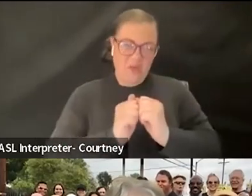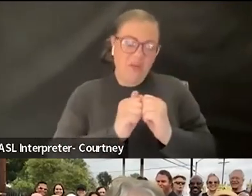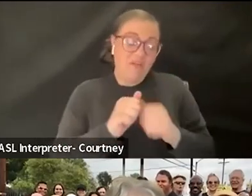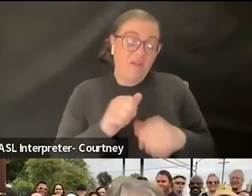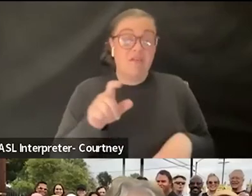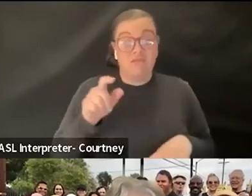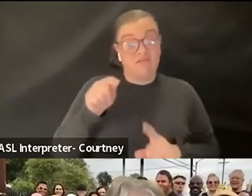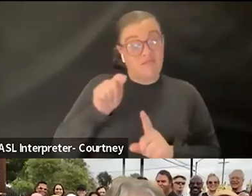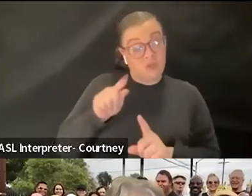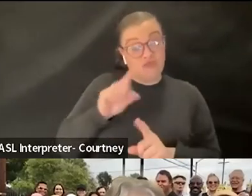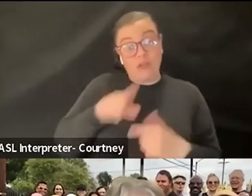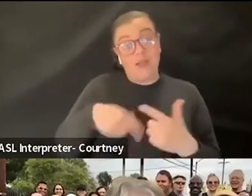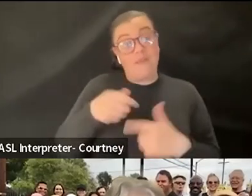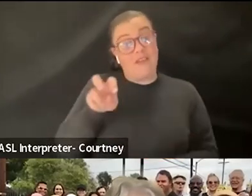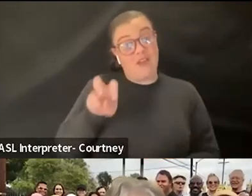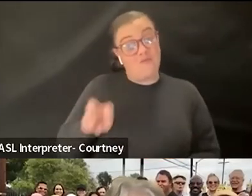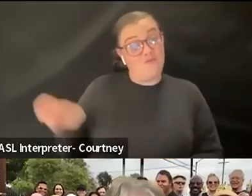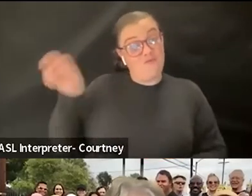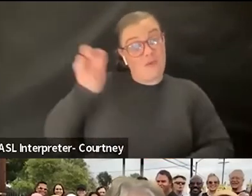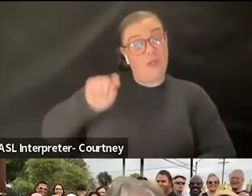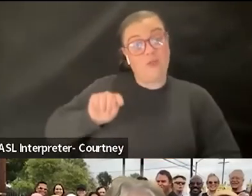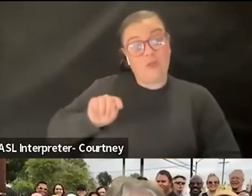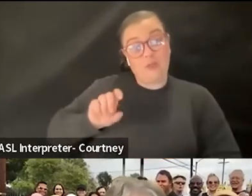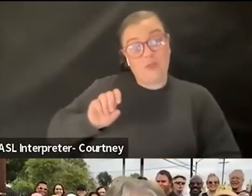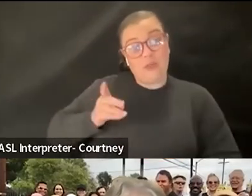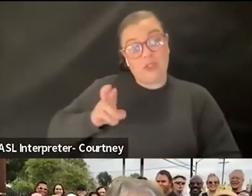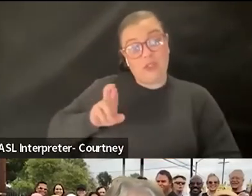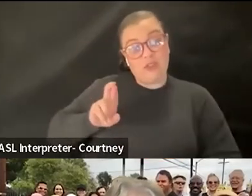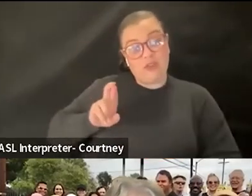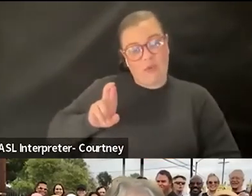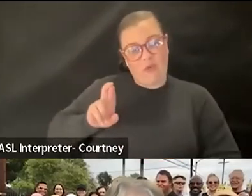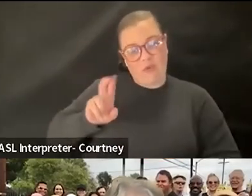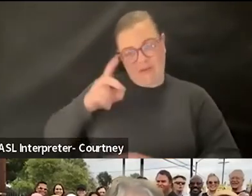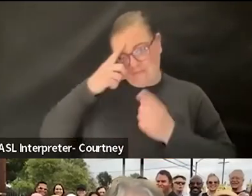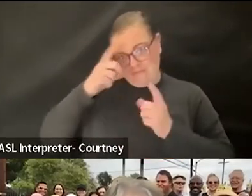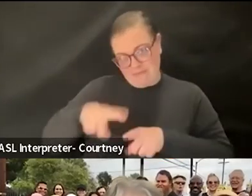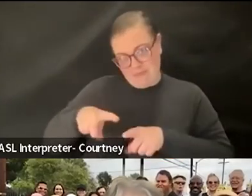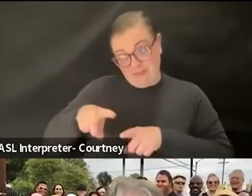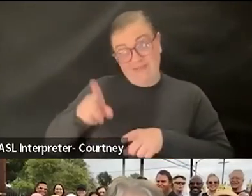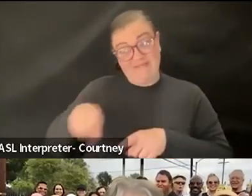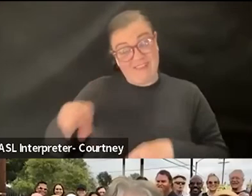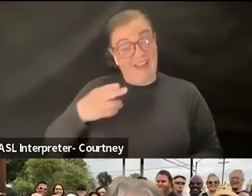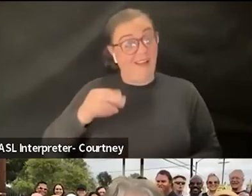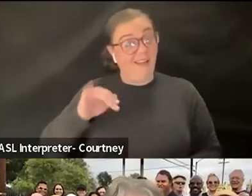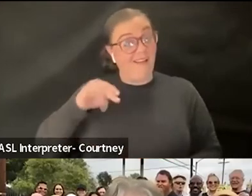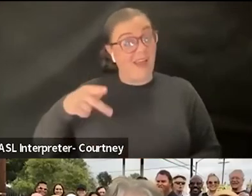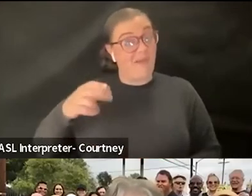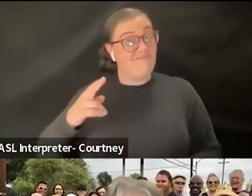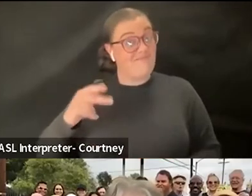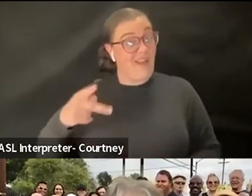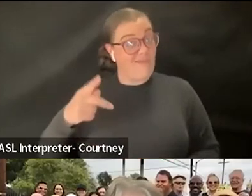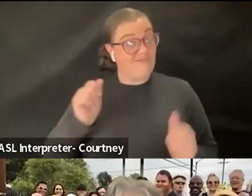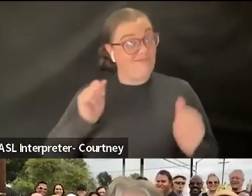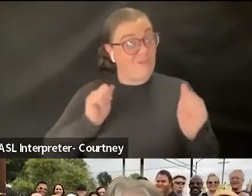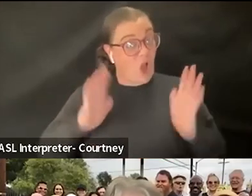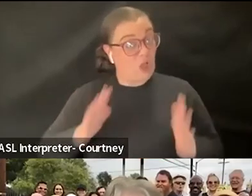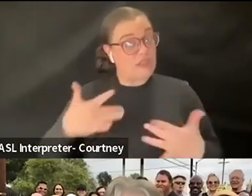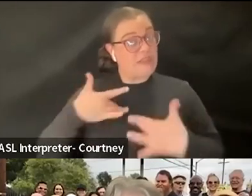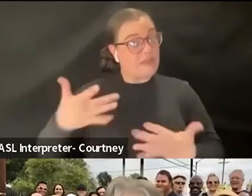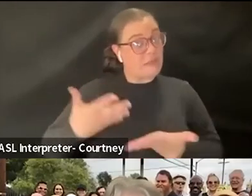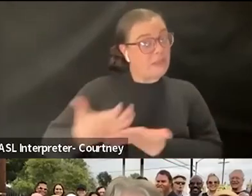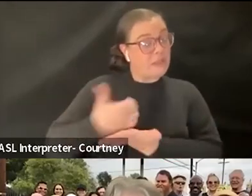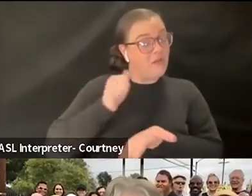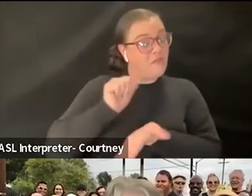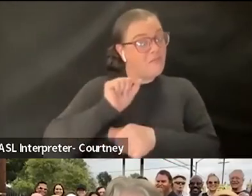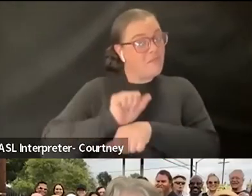is, you know, a Jay-Z. There's hundreds and hundreds of other folks who are just trying to keep